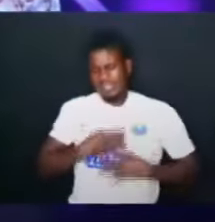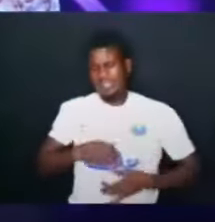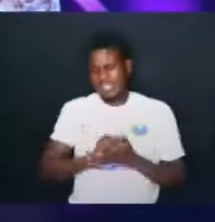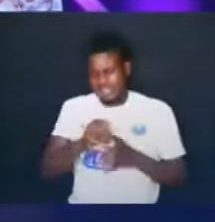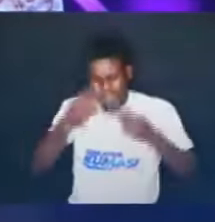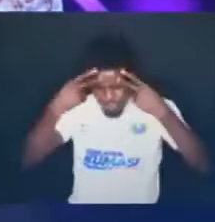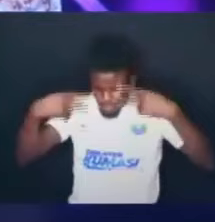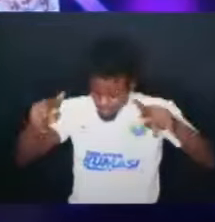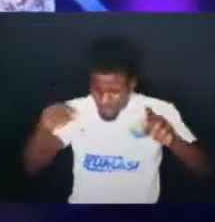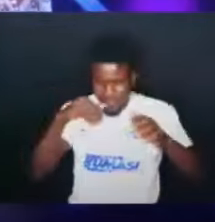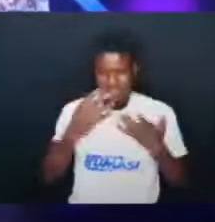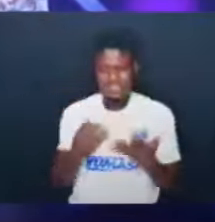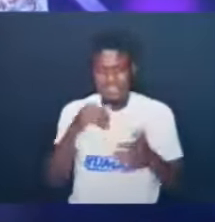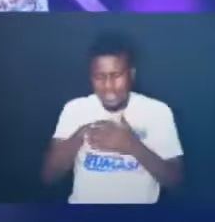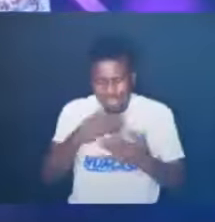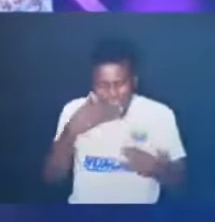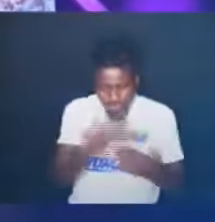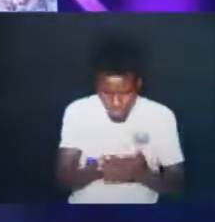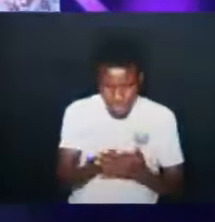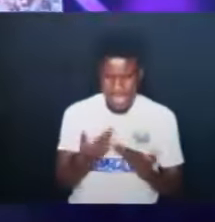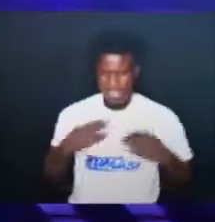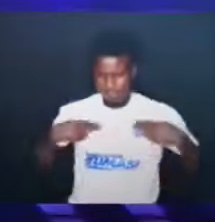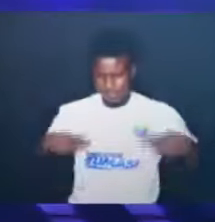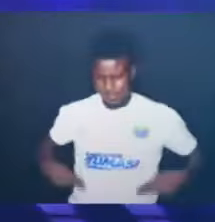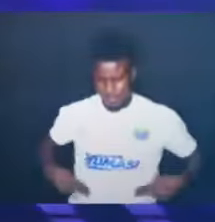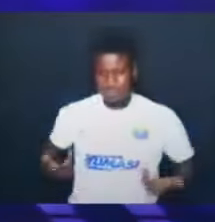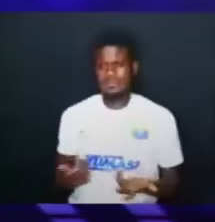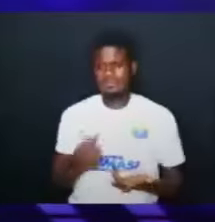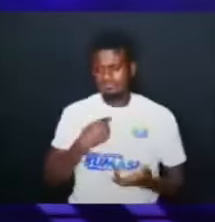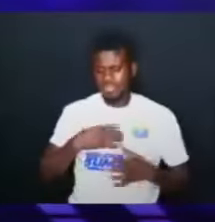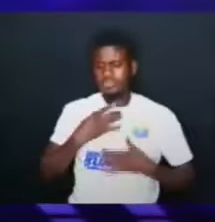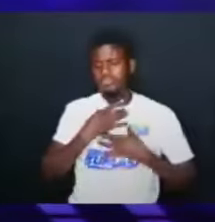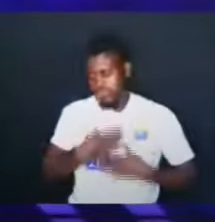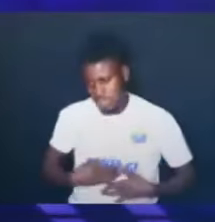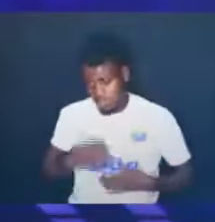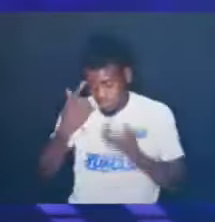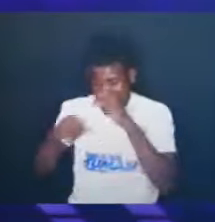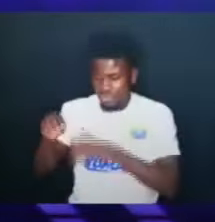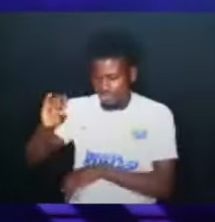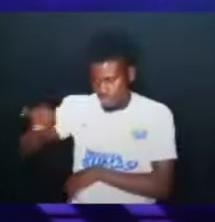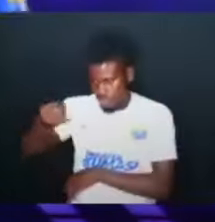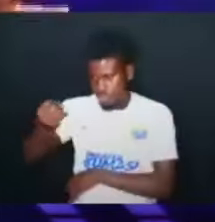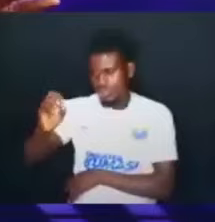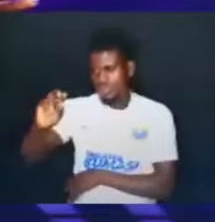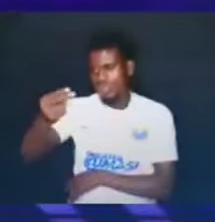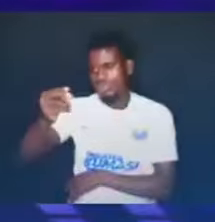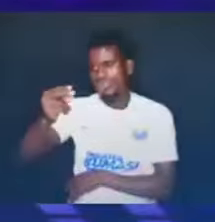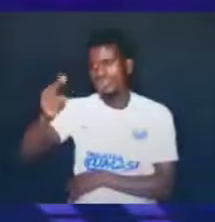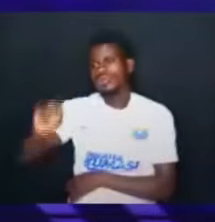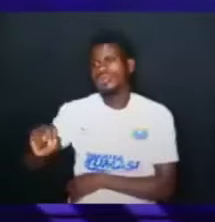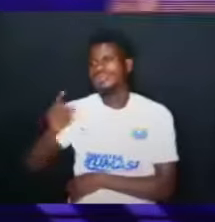I wish." Because he does not bless. The one who blesses, when you obey him, God will bless